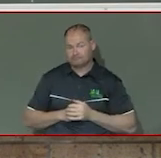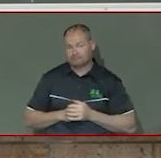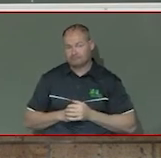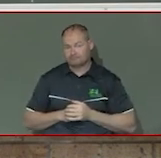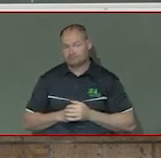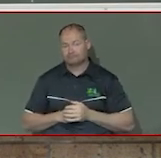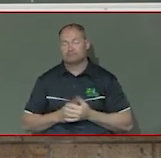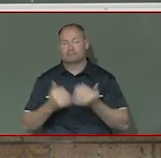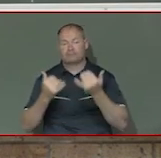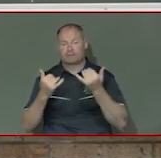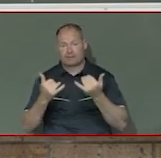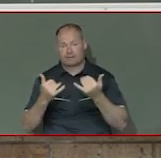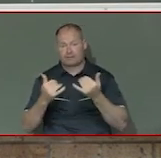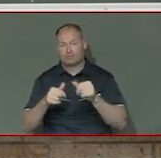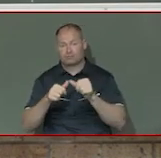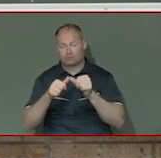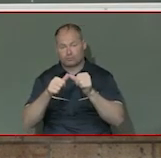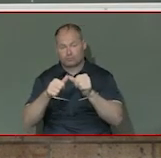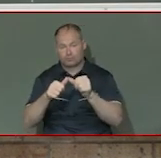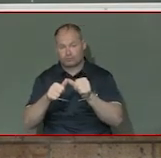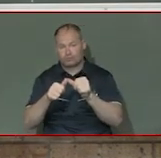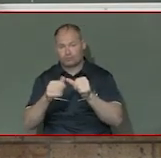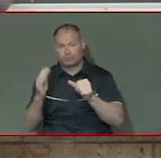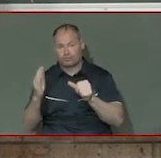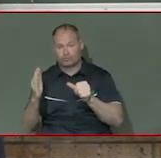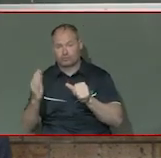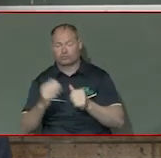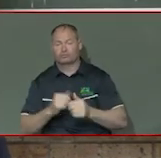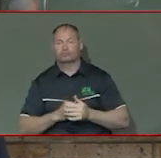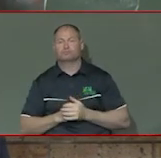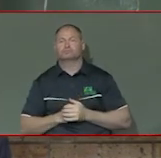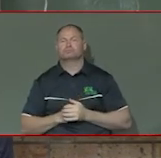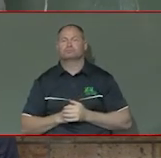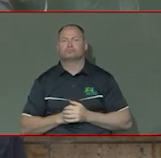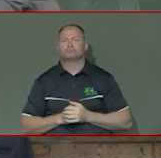to continue. Yeah?